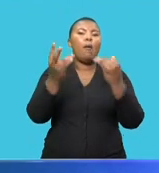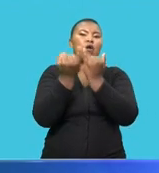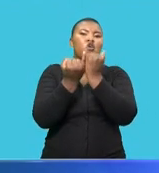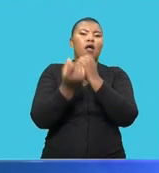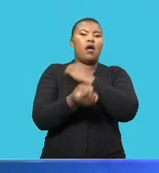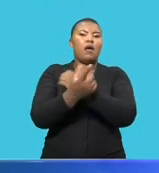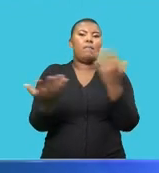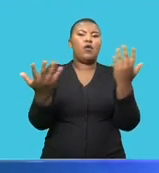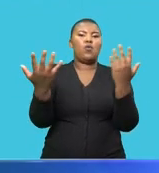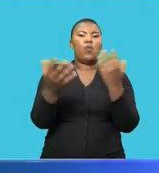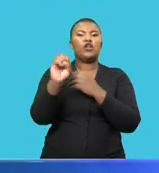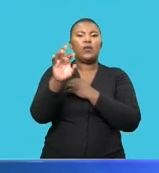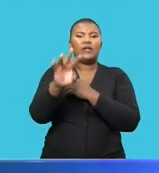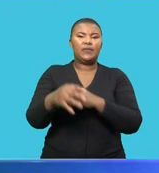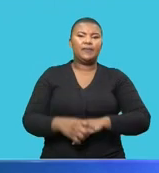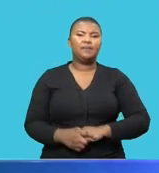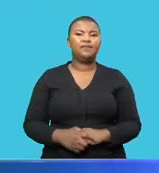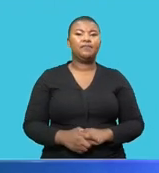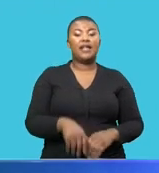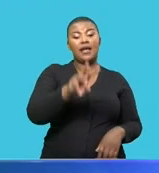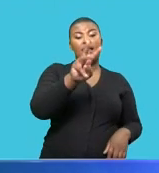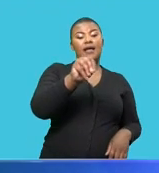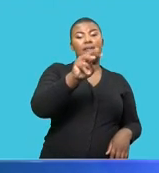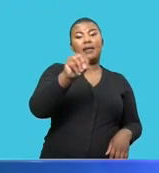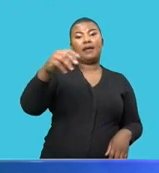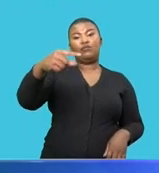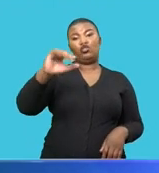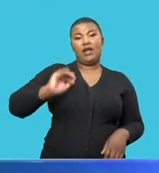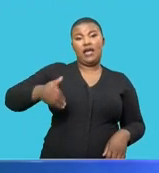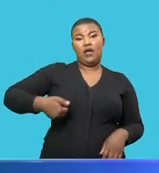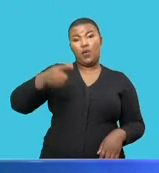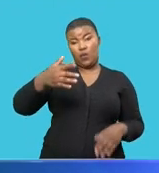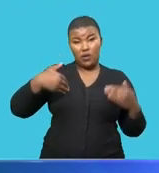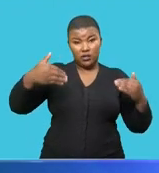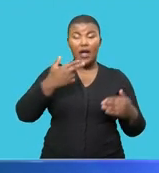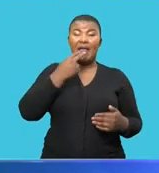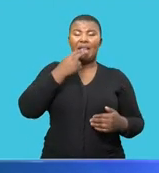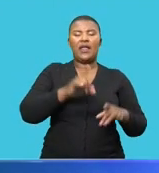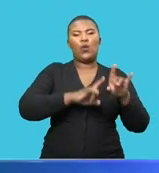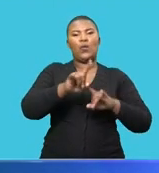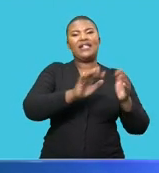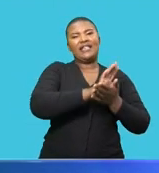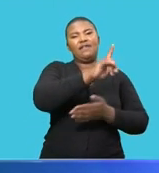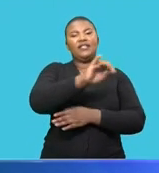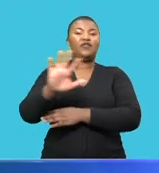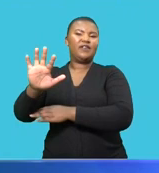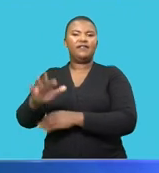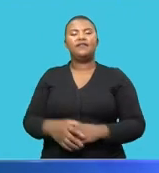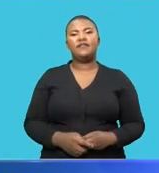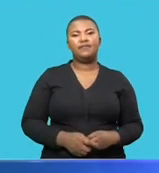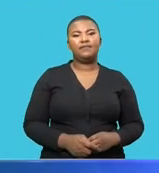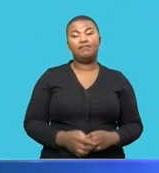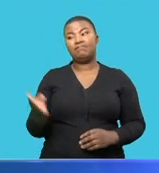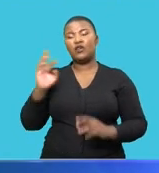at Elkah Stadium in Soweto. MMG Ladies led from start of the game to the final whistle to win the match by 17-5. Our